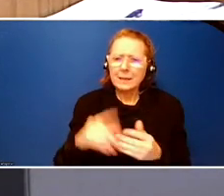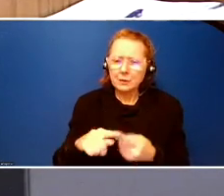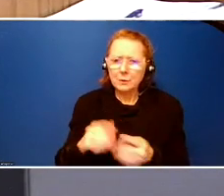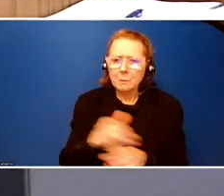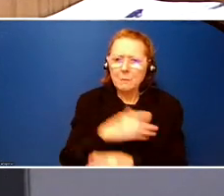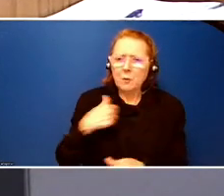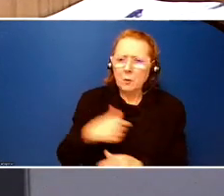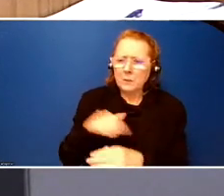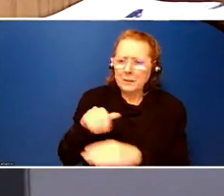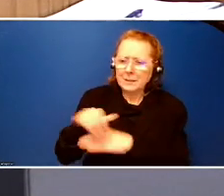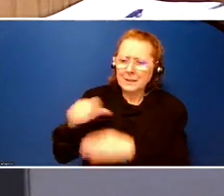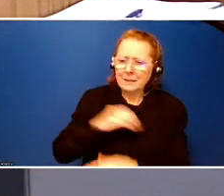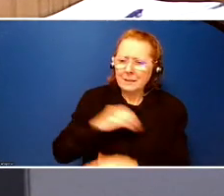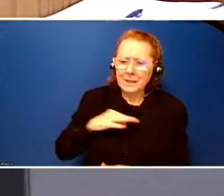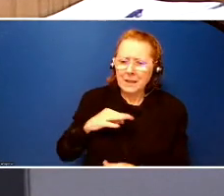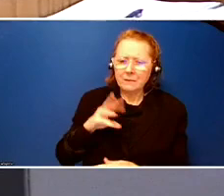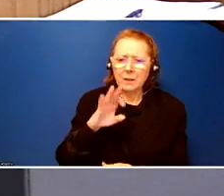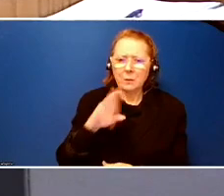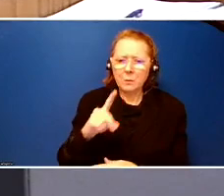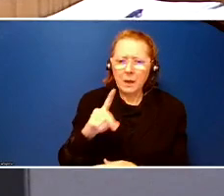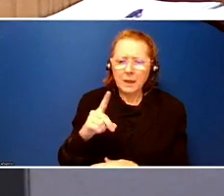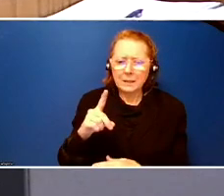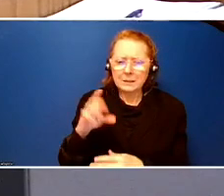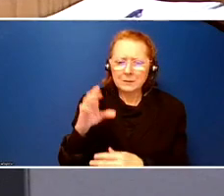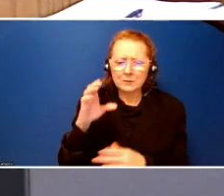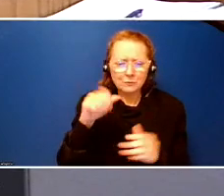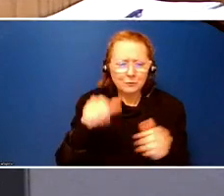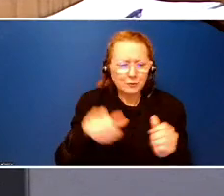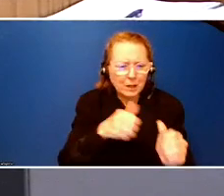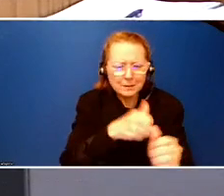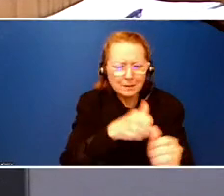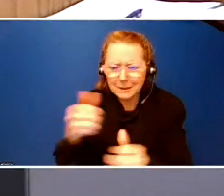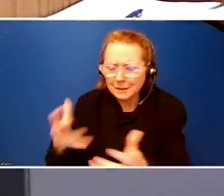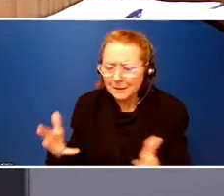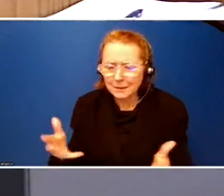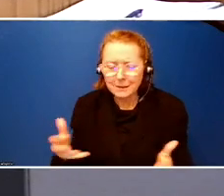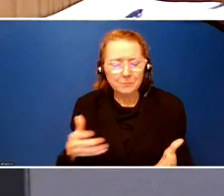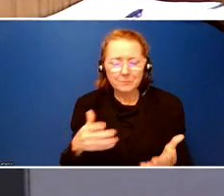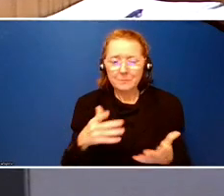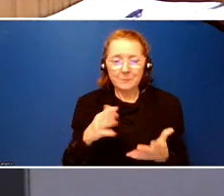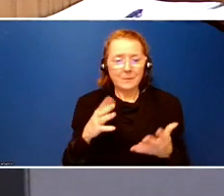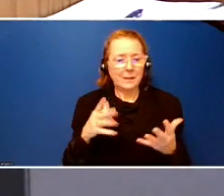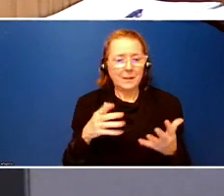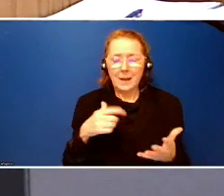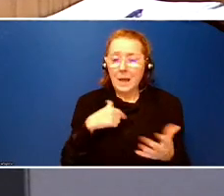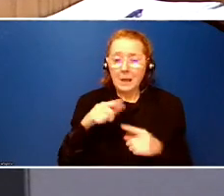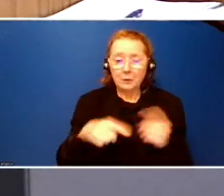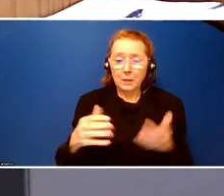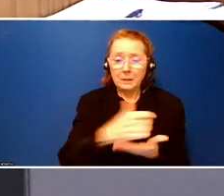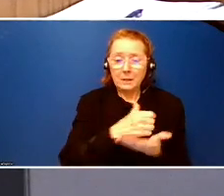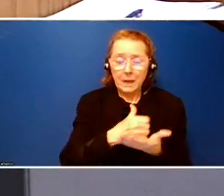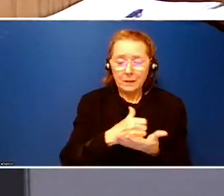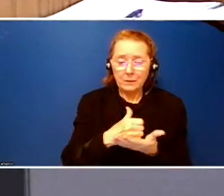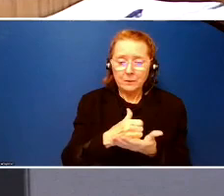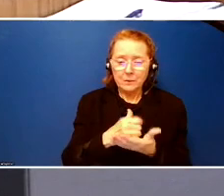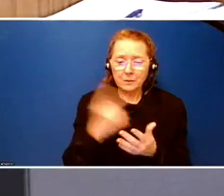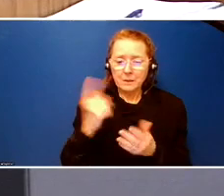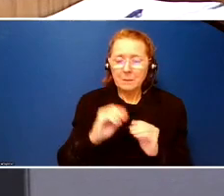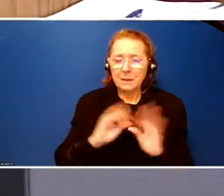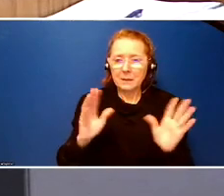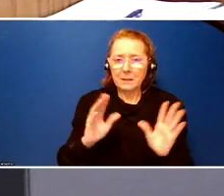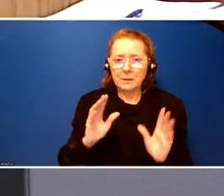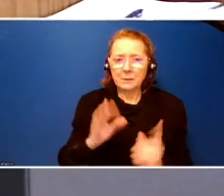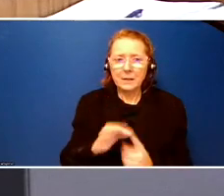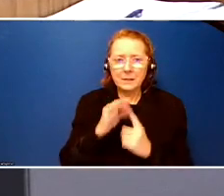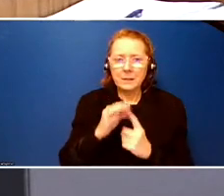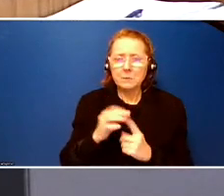goose chase, even though I know there's a process. But I couldn't gather from the information that I saw just something clear other than just shooting